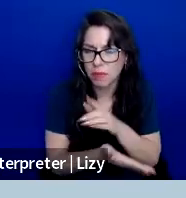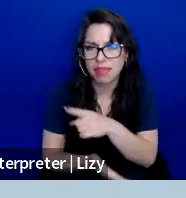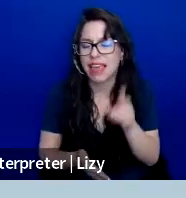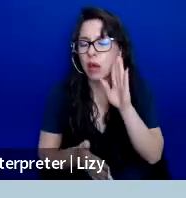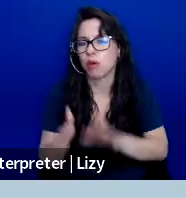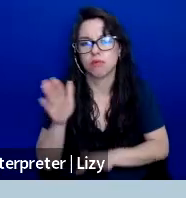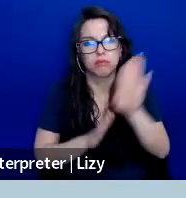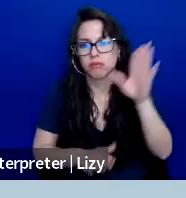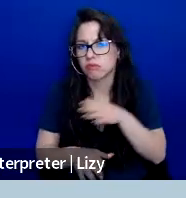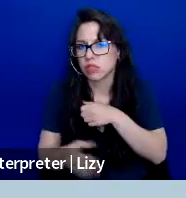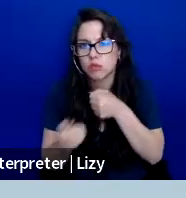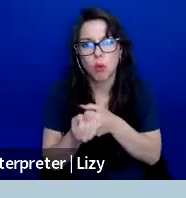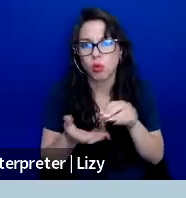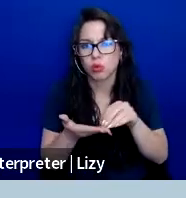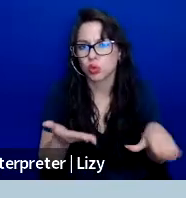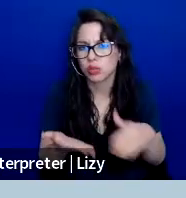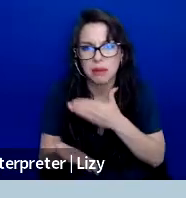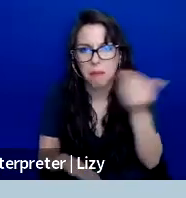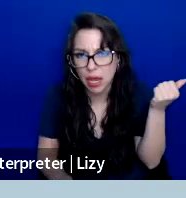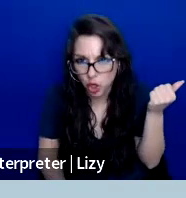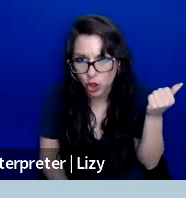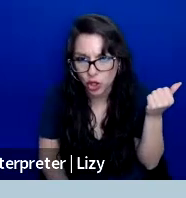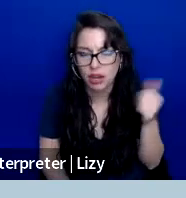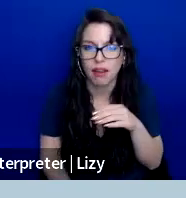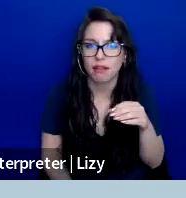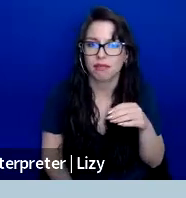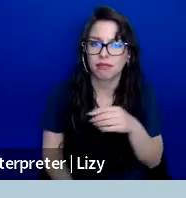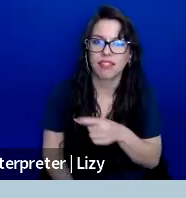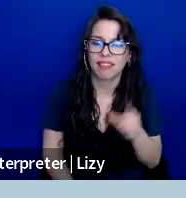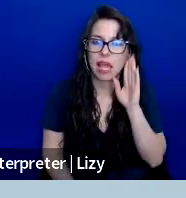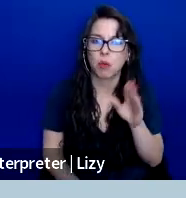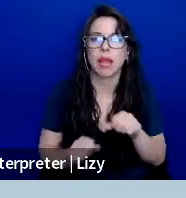our students better and have really effective